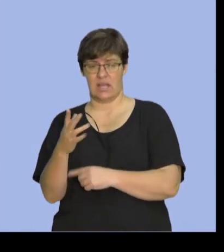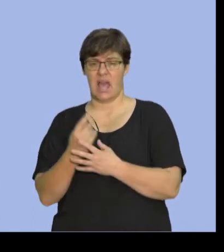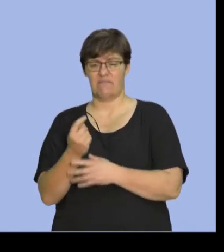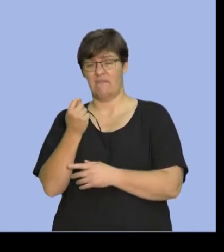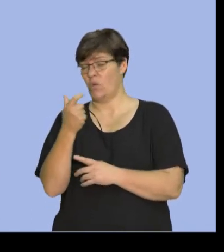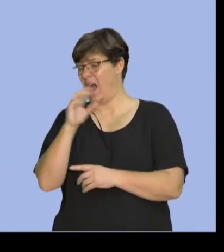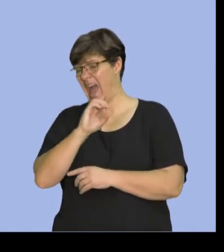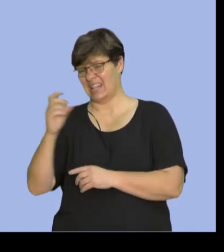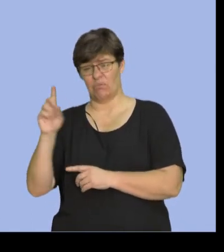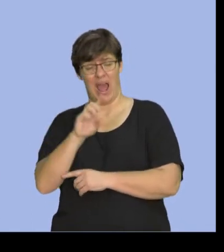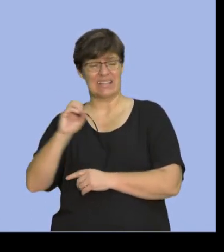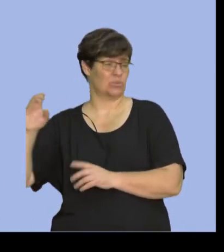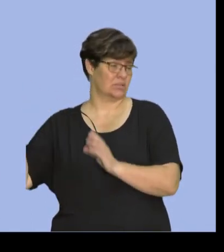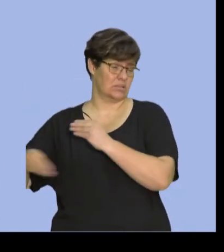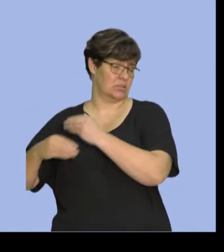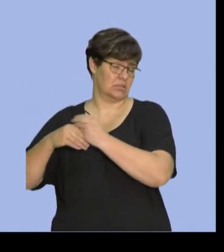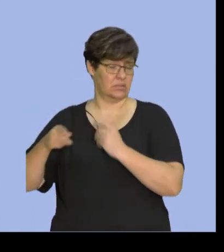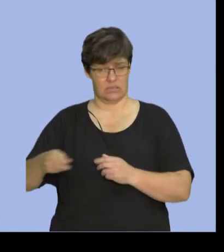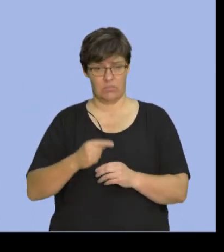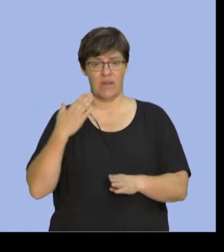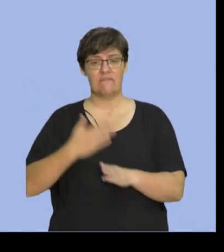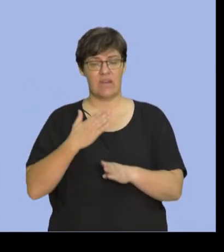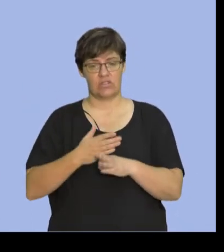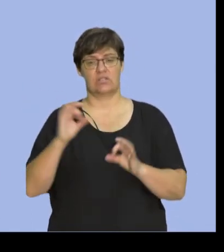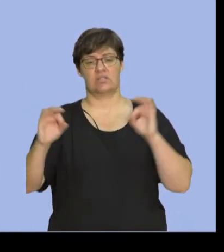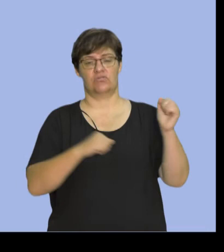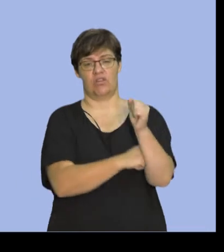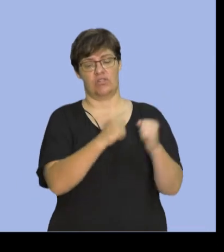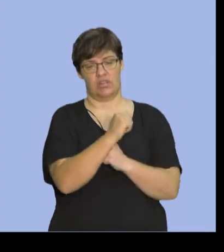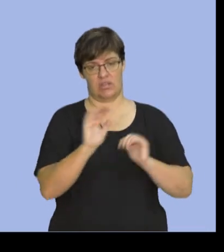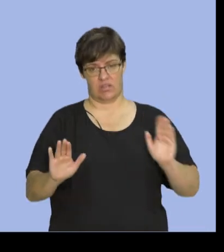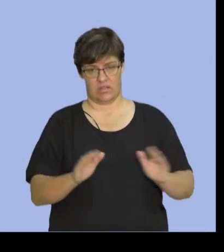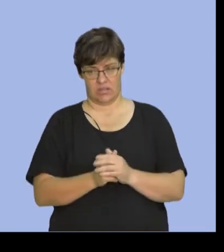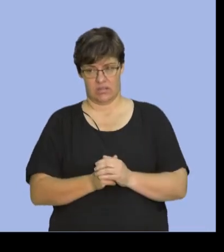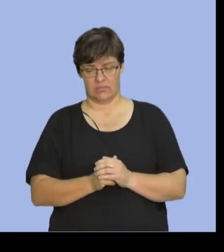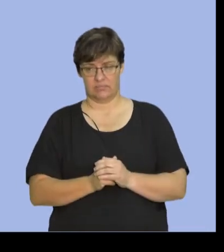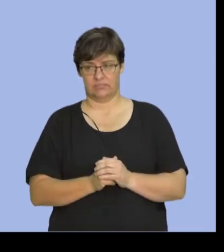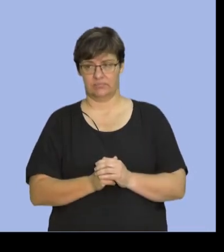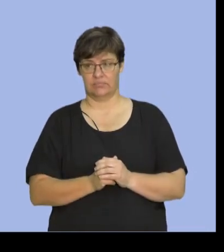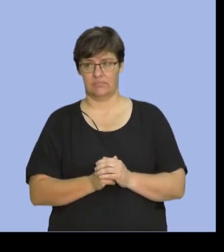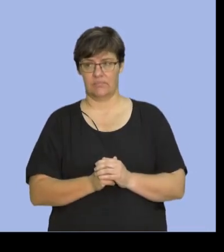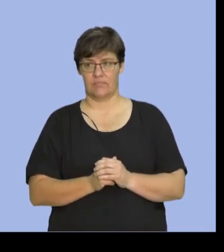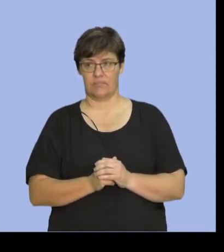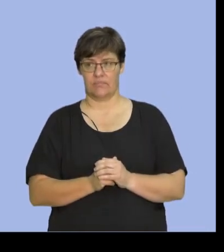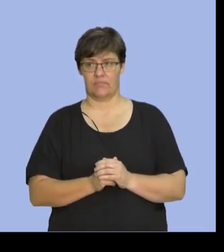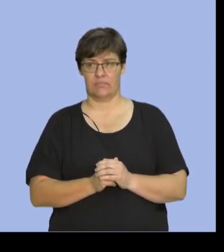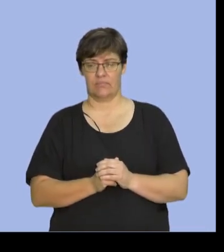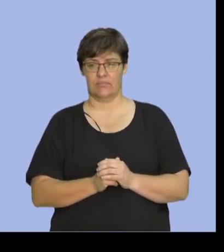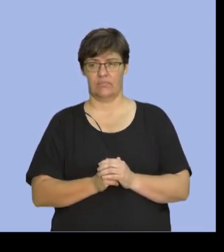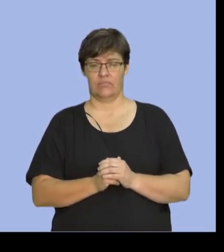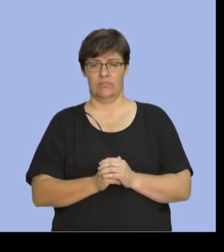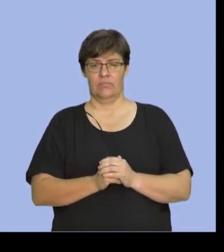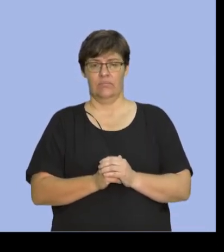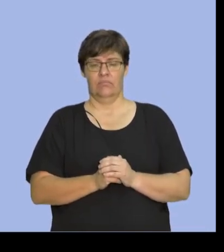these. And that talks to the functioning of these structures in these organelles. As